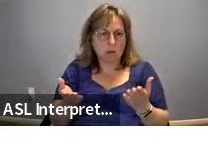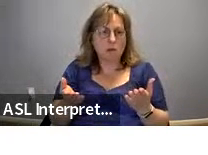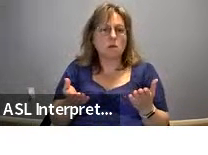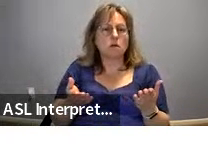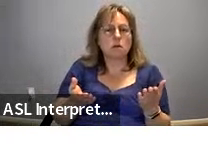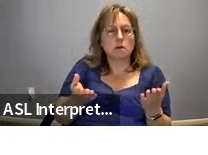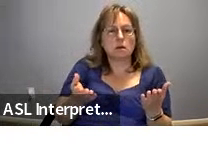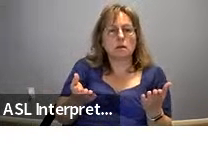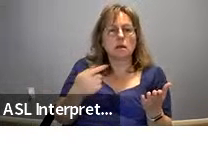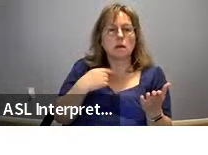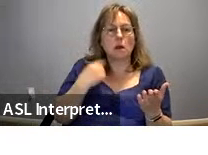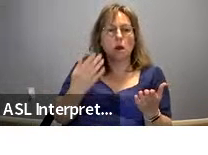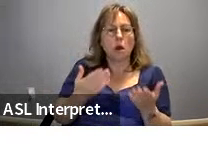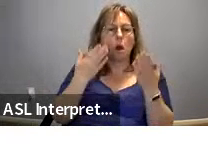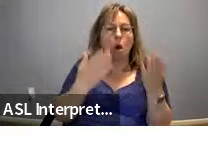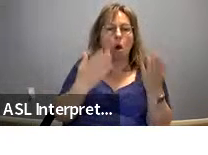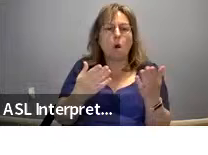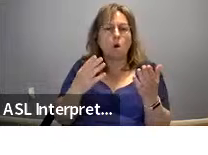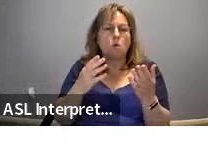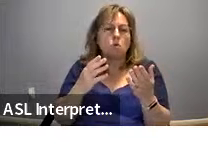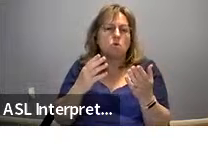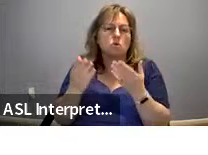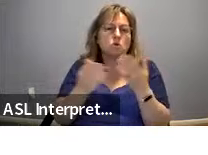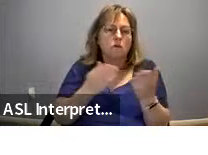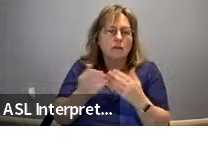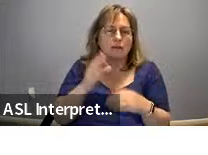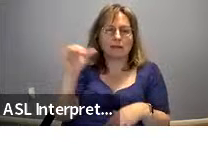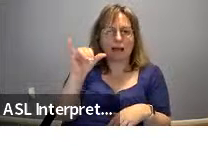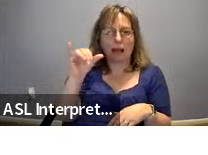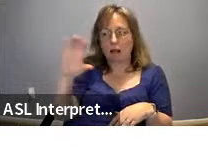hosted services like Canvas, like Seesaw,